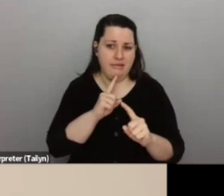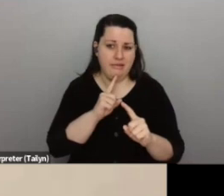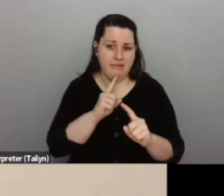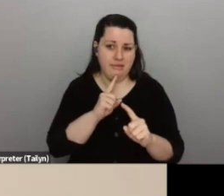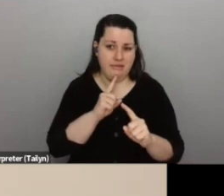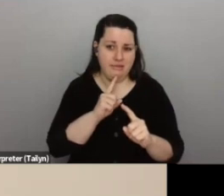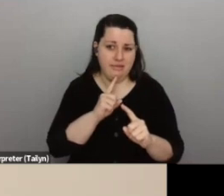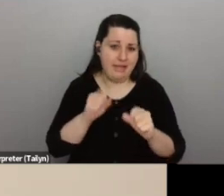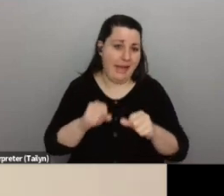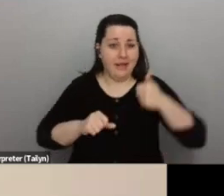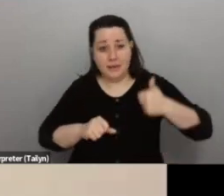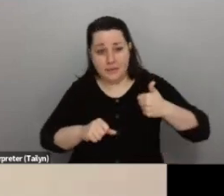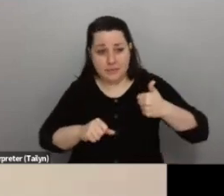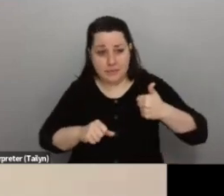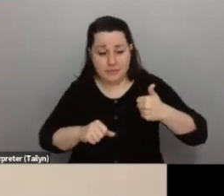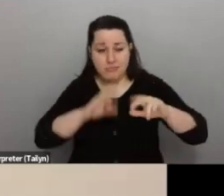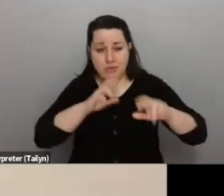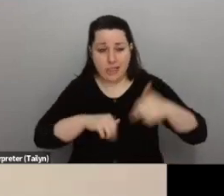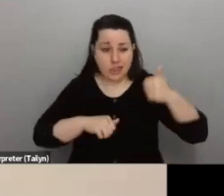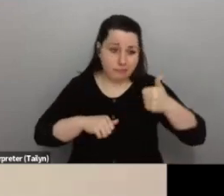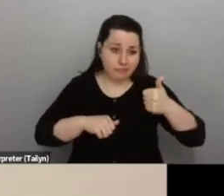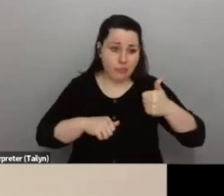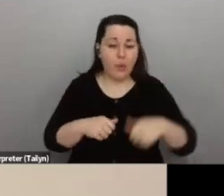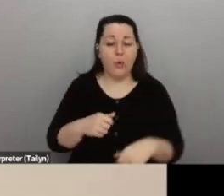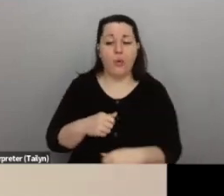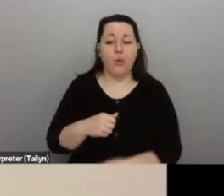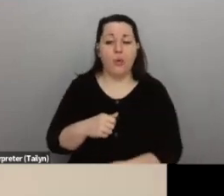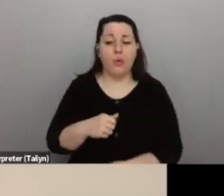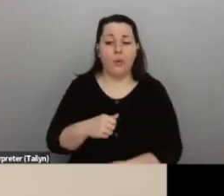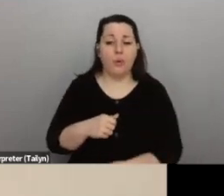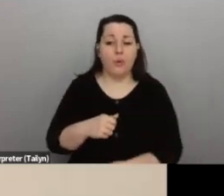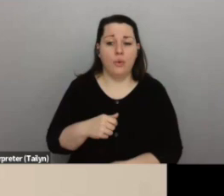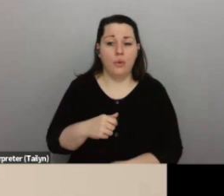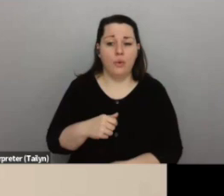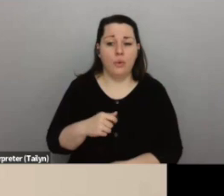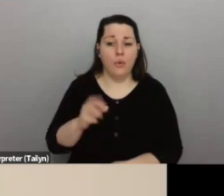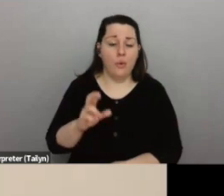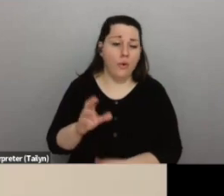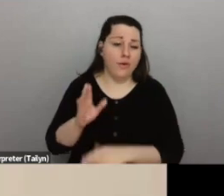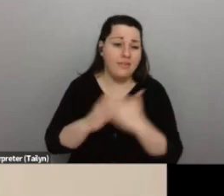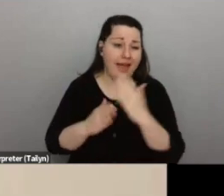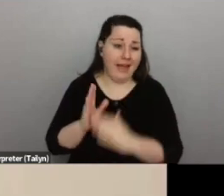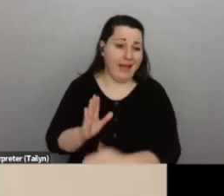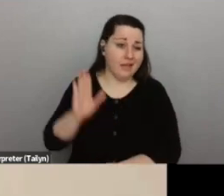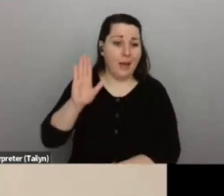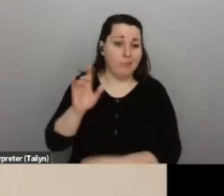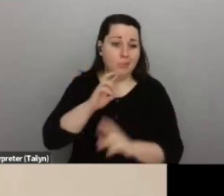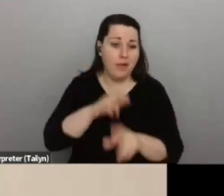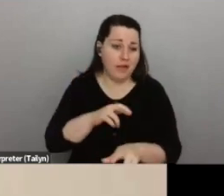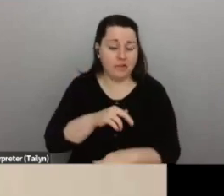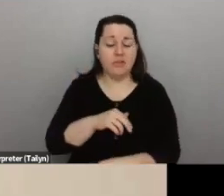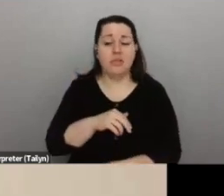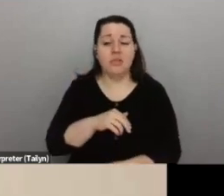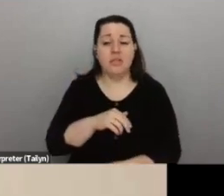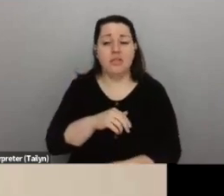the thumbs up reaction or the hand up reaction. Either of